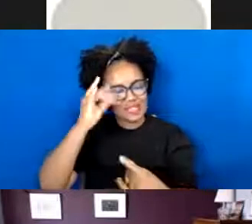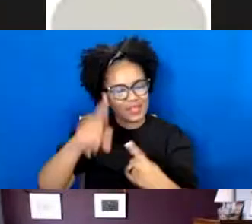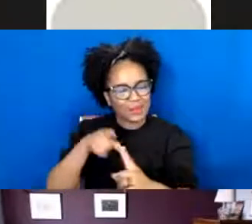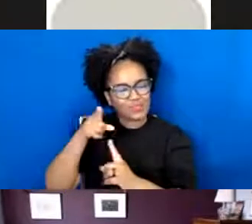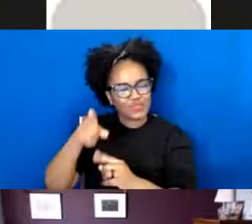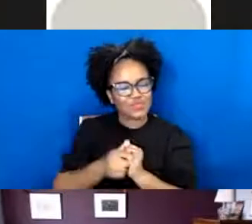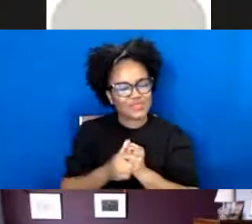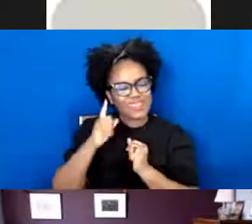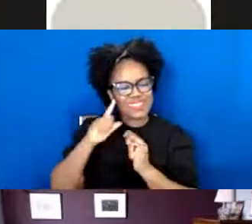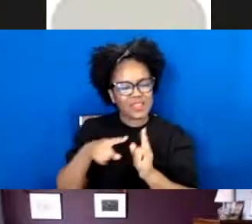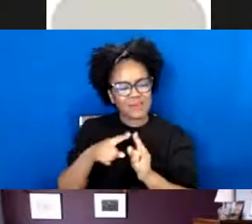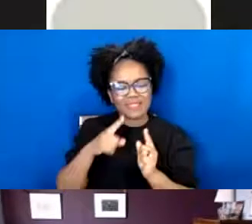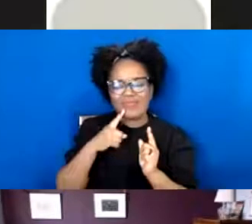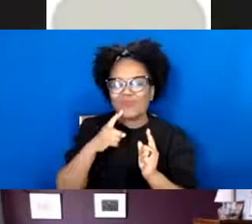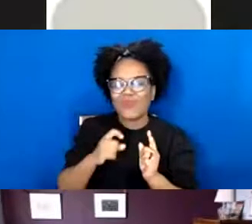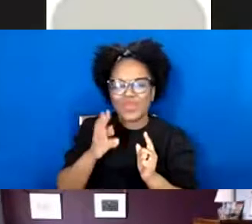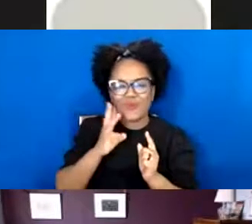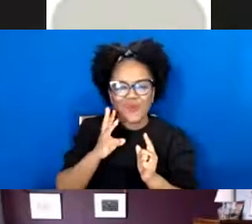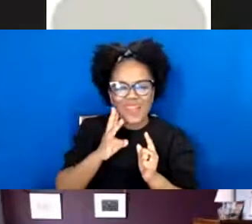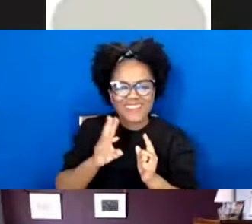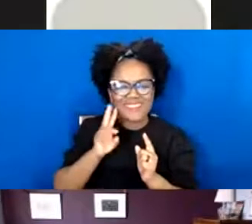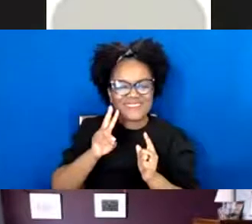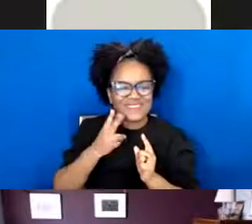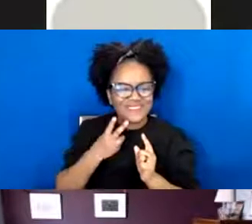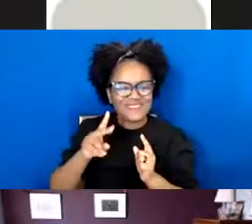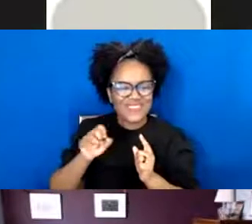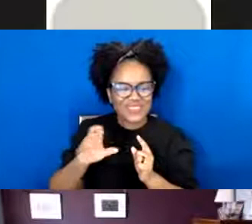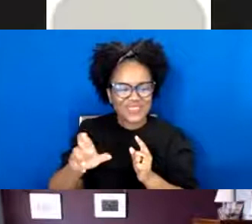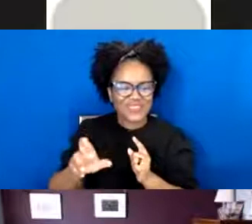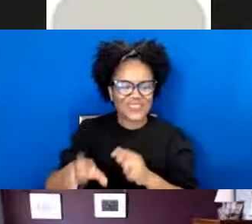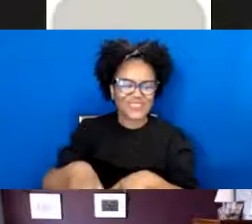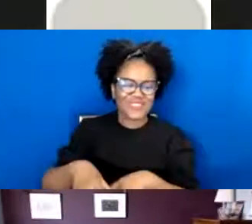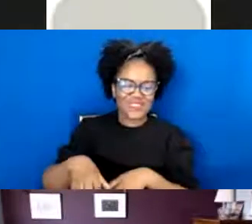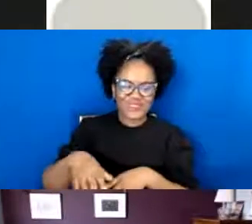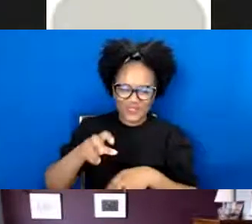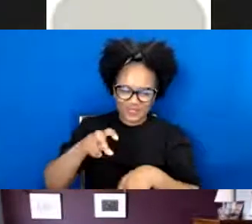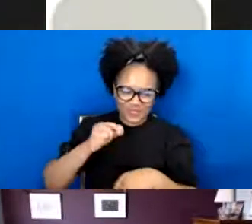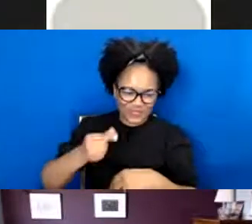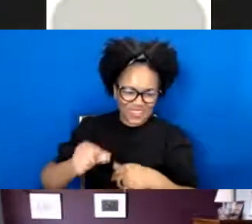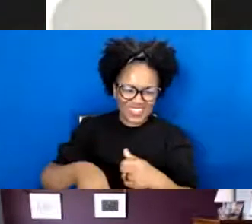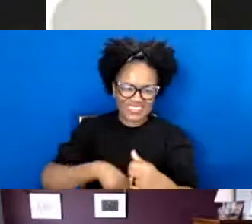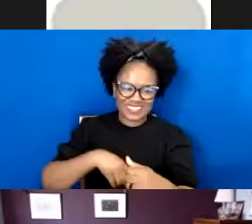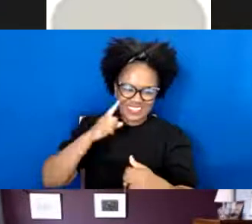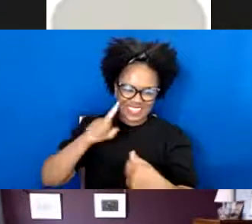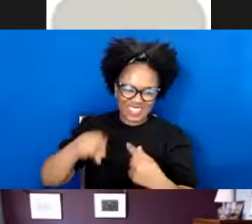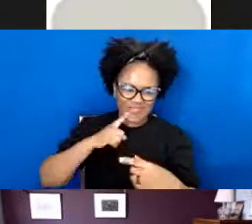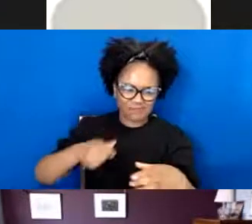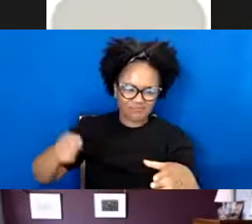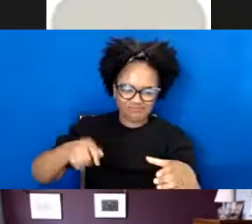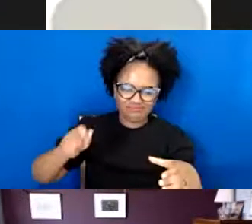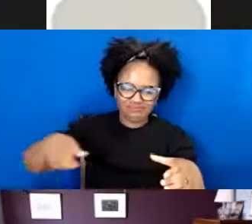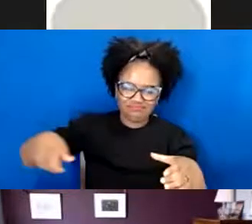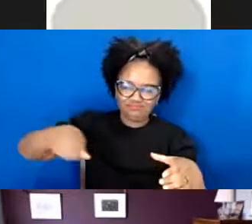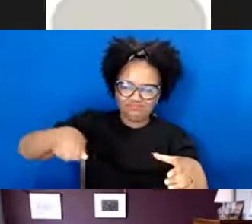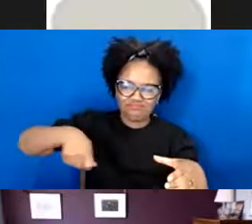replicate them on my stove, spending hours soaking them and cooking them just to feel the closeness to you. I think of your words, "Are